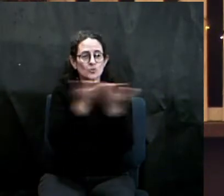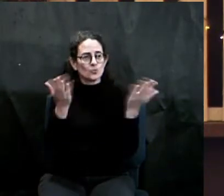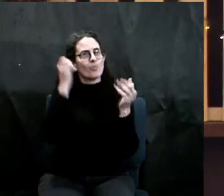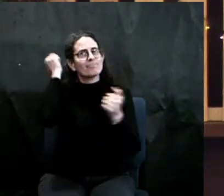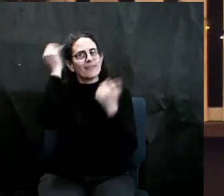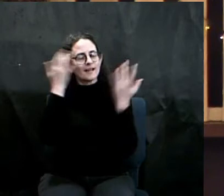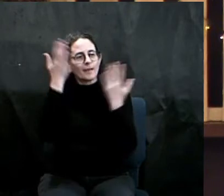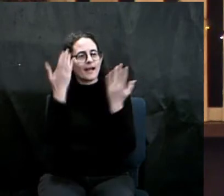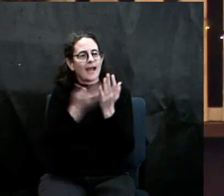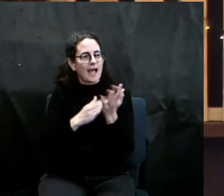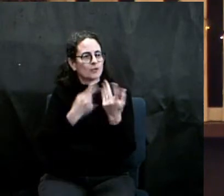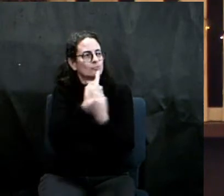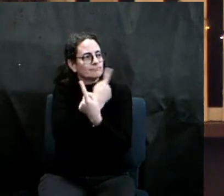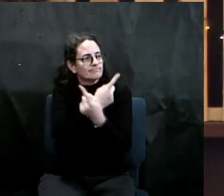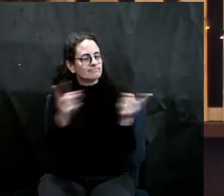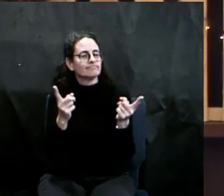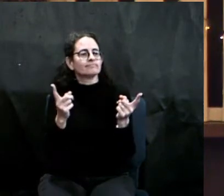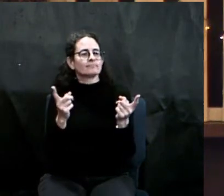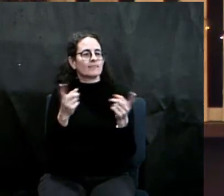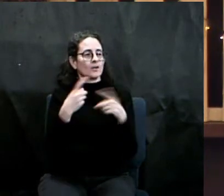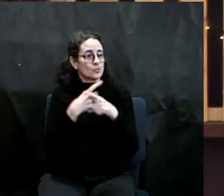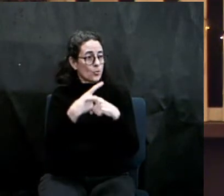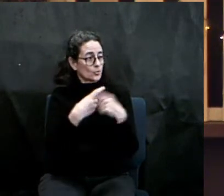morning, to talk to one another